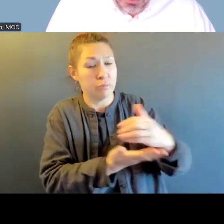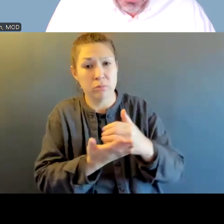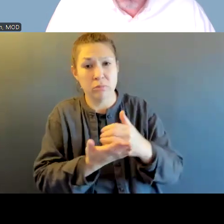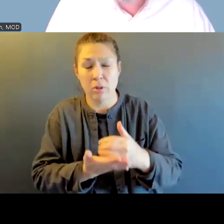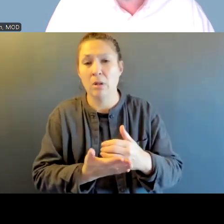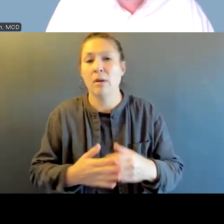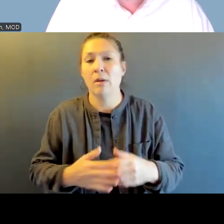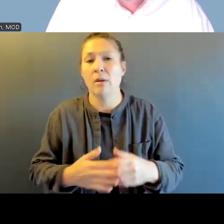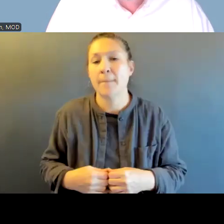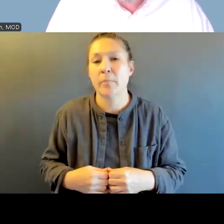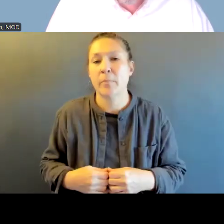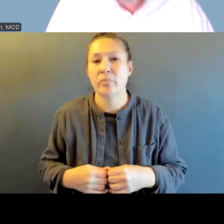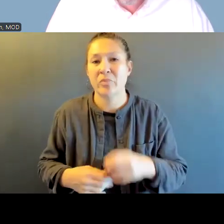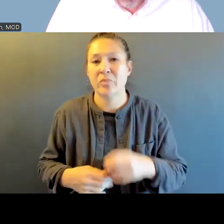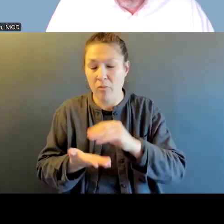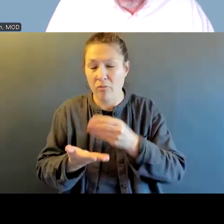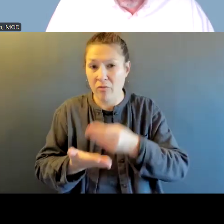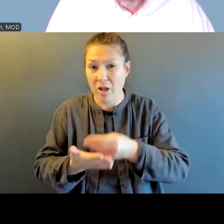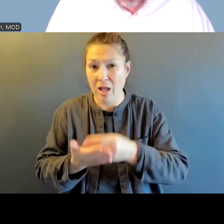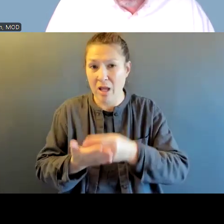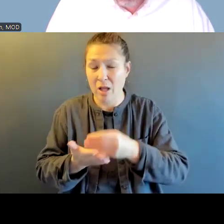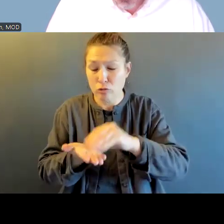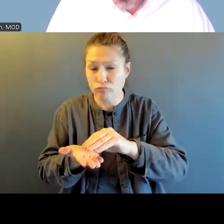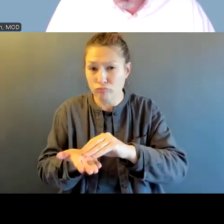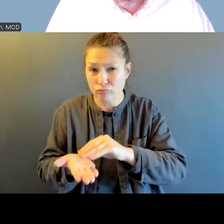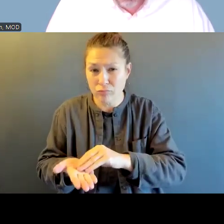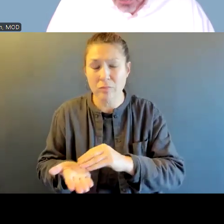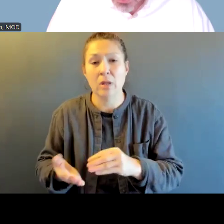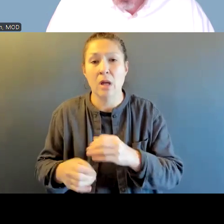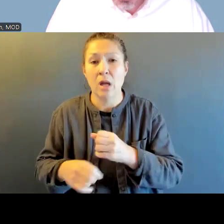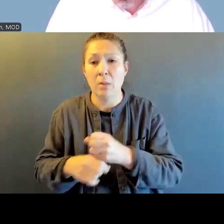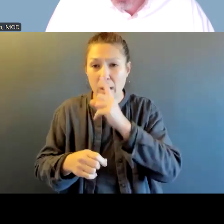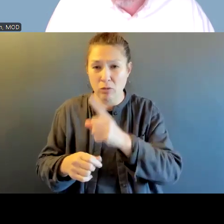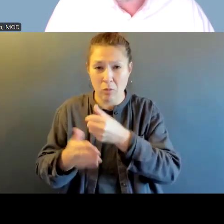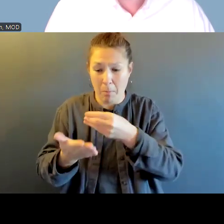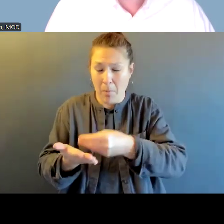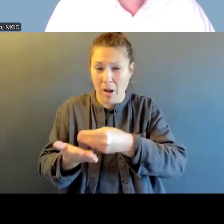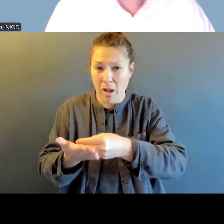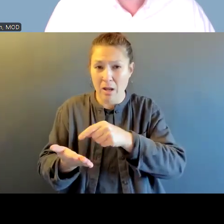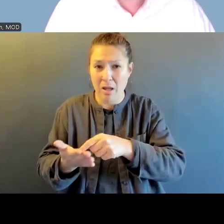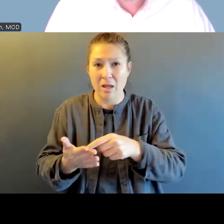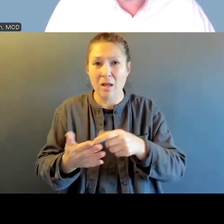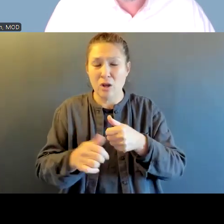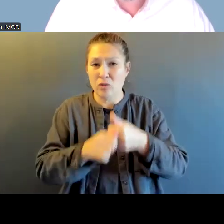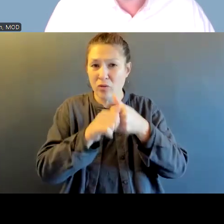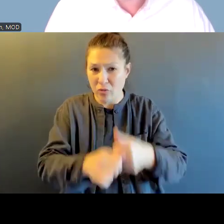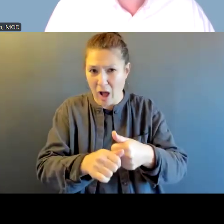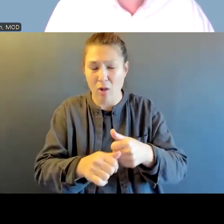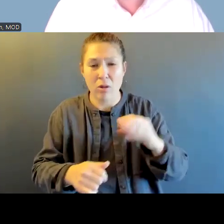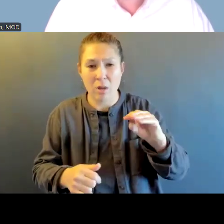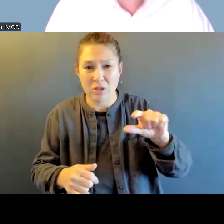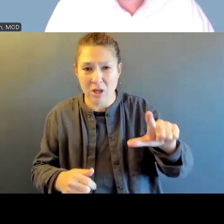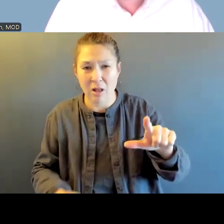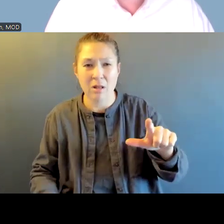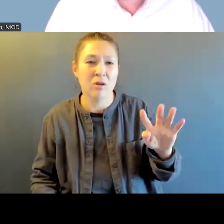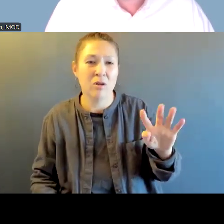financial records and ensure the use of those funds are in compliance with Chapter 40, Section 22G, which is really